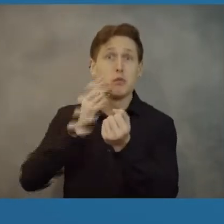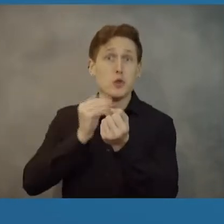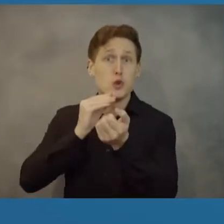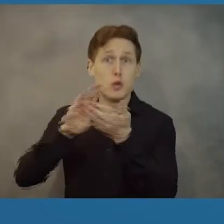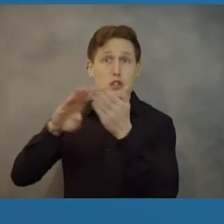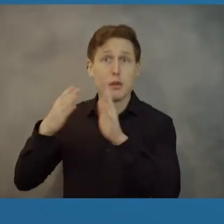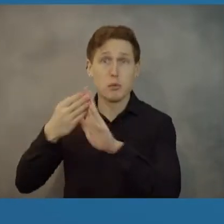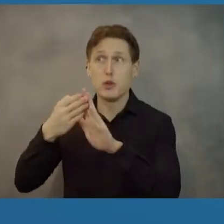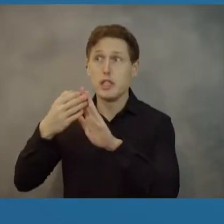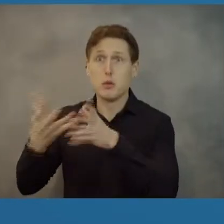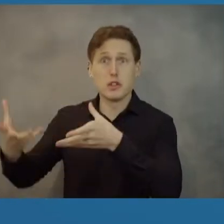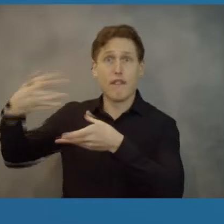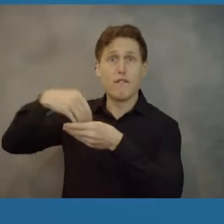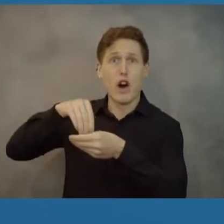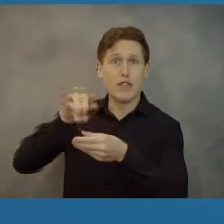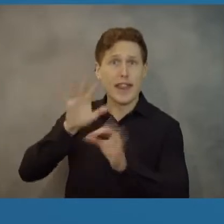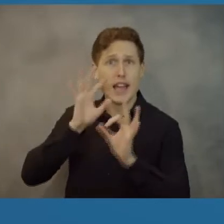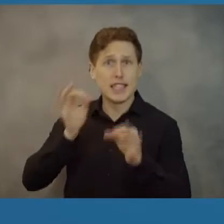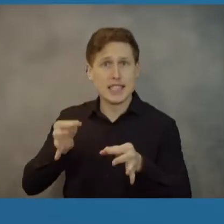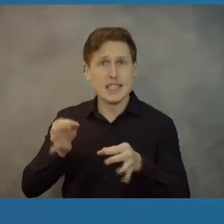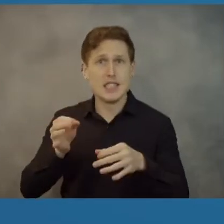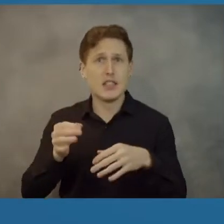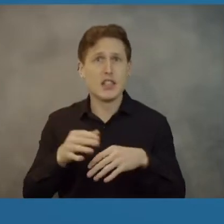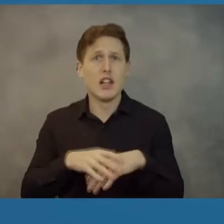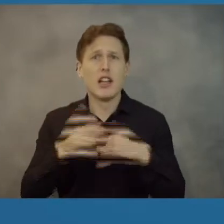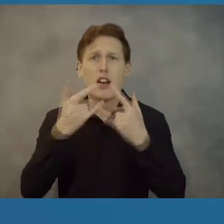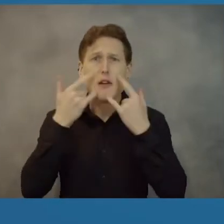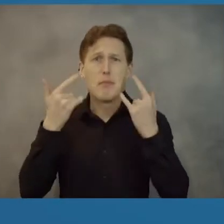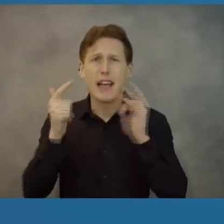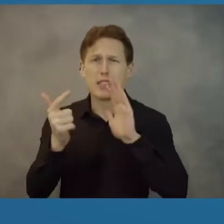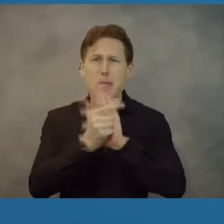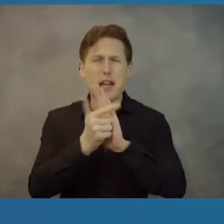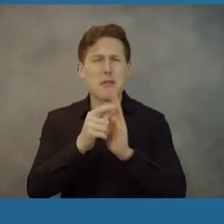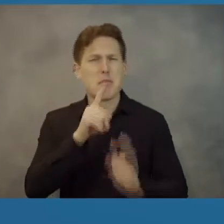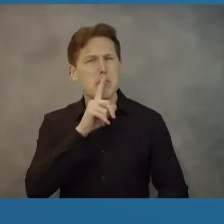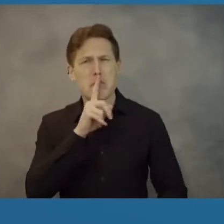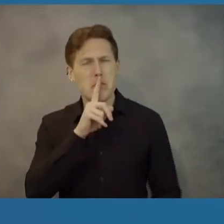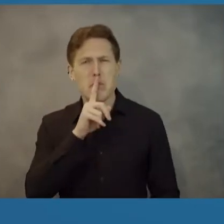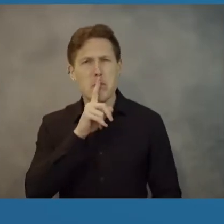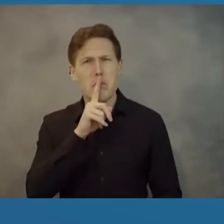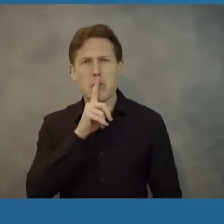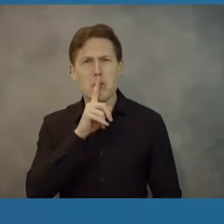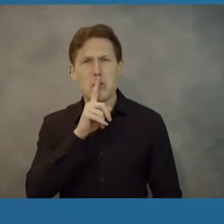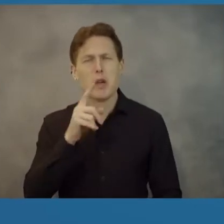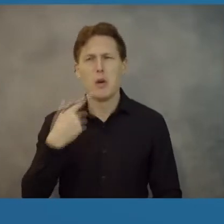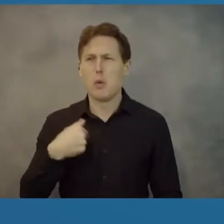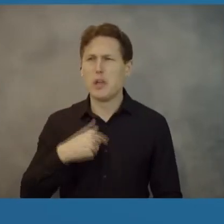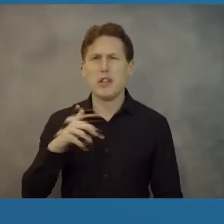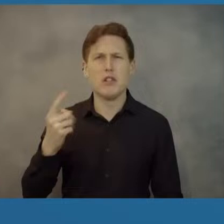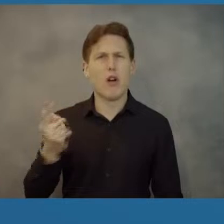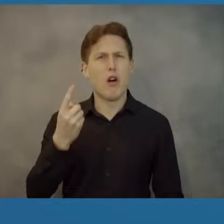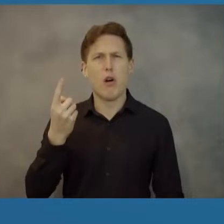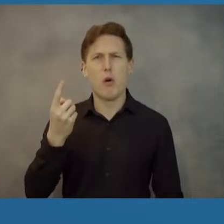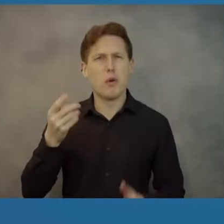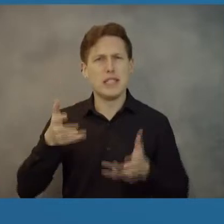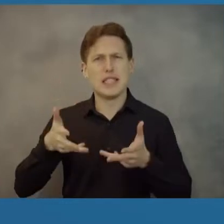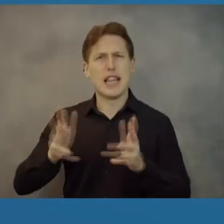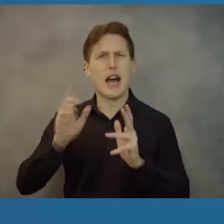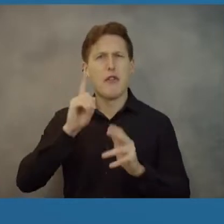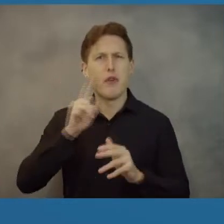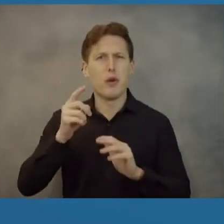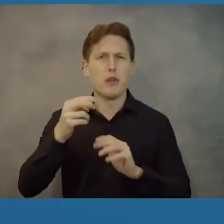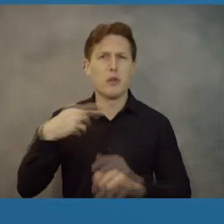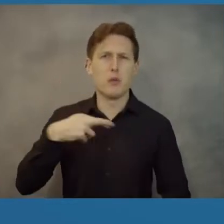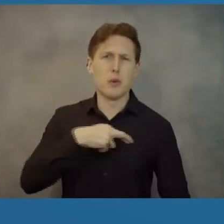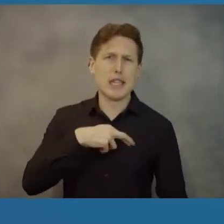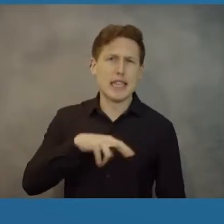probably an overstatement in terms of, we always knew we were going to allow for religious purposes or for health purposes, so that